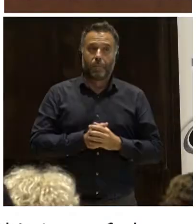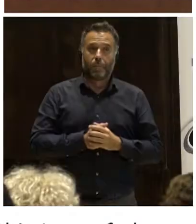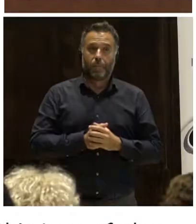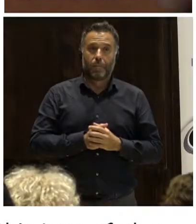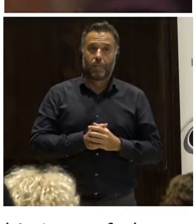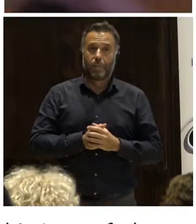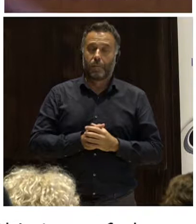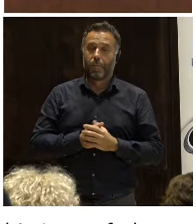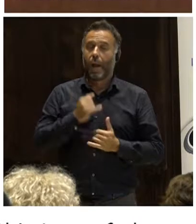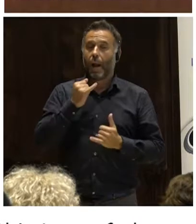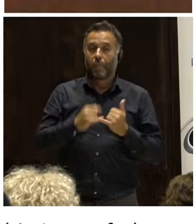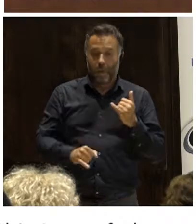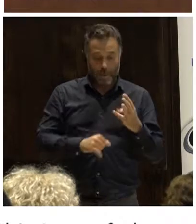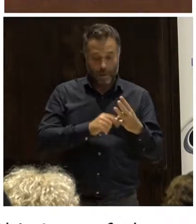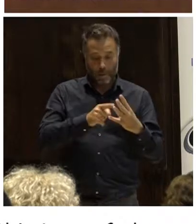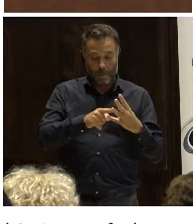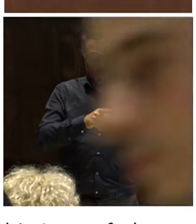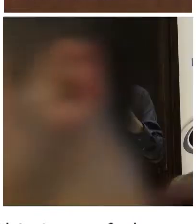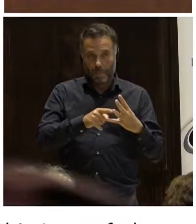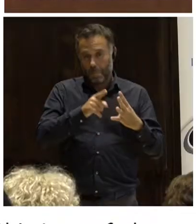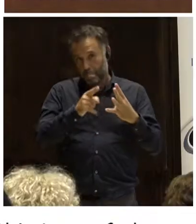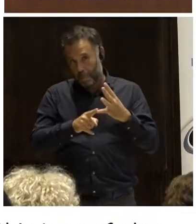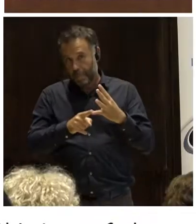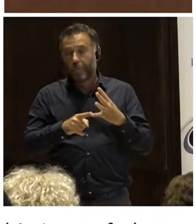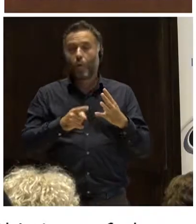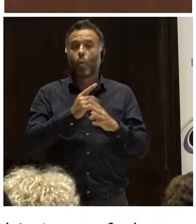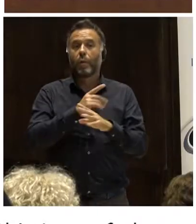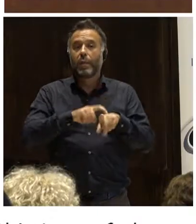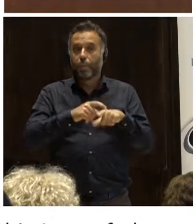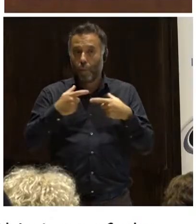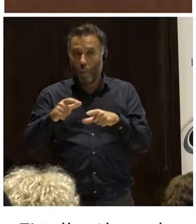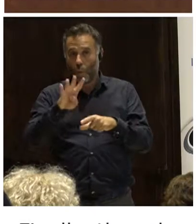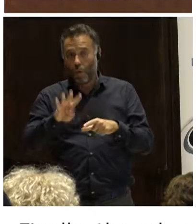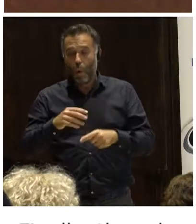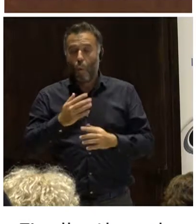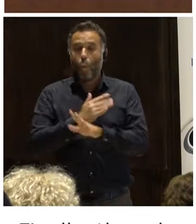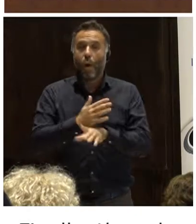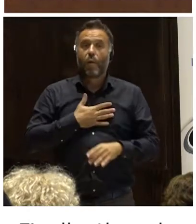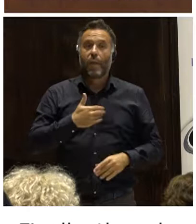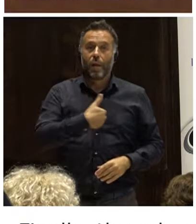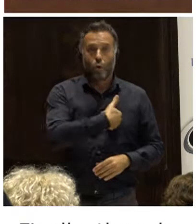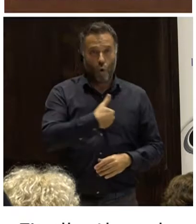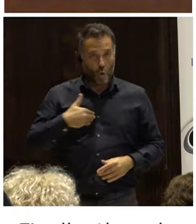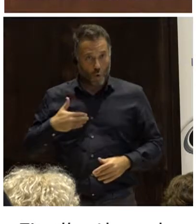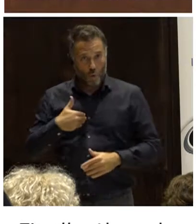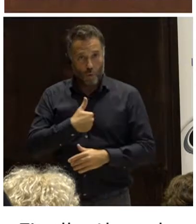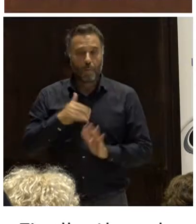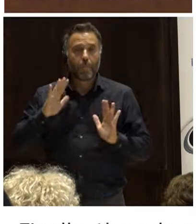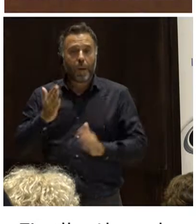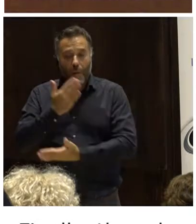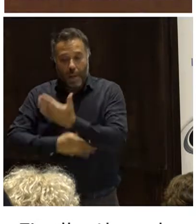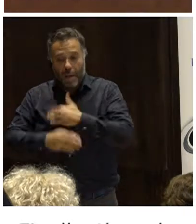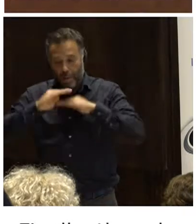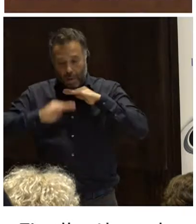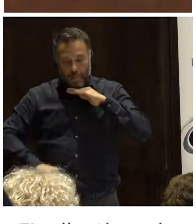that could be very difficult to make by children with motor impairment for two reasons. One is that